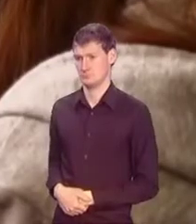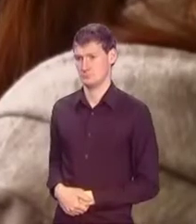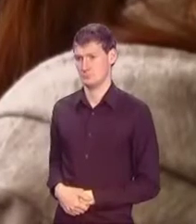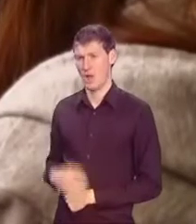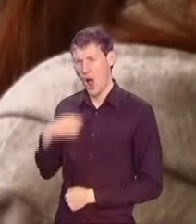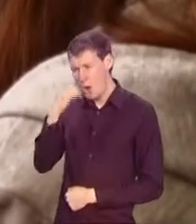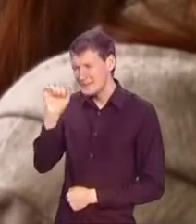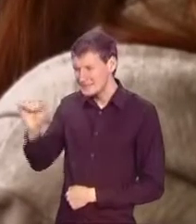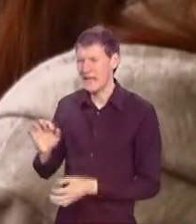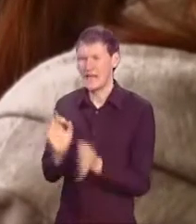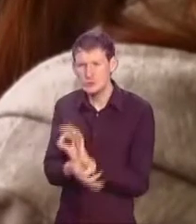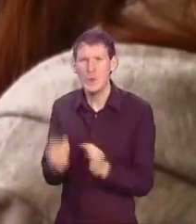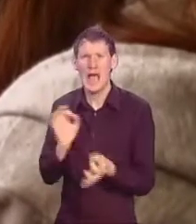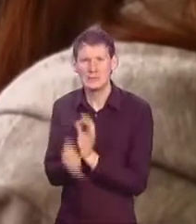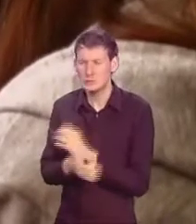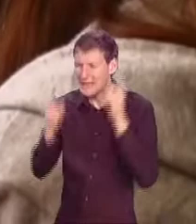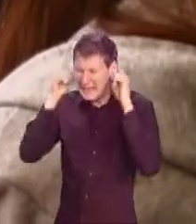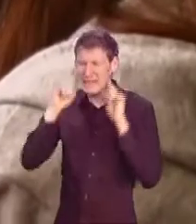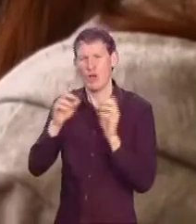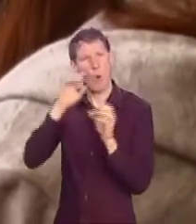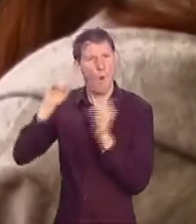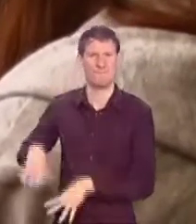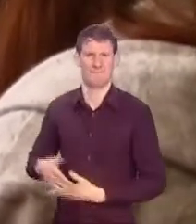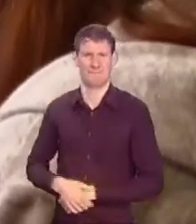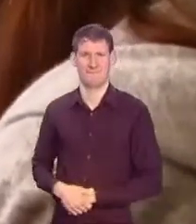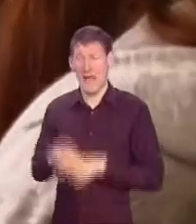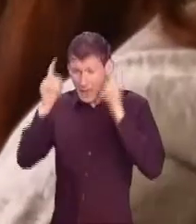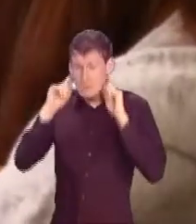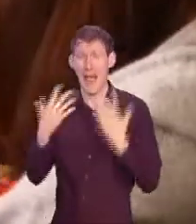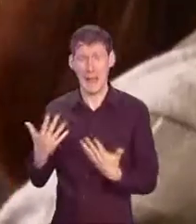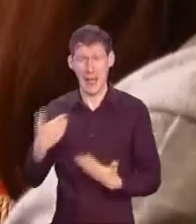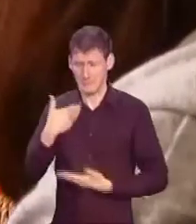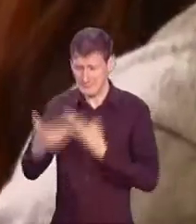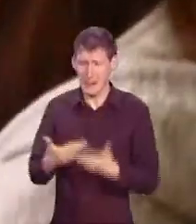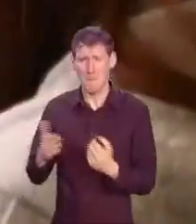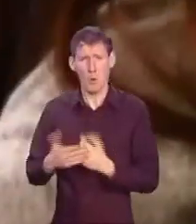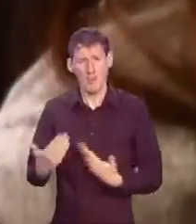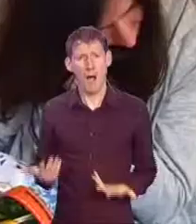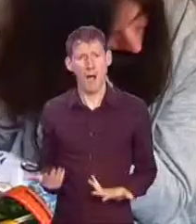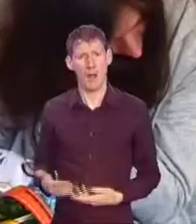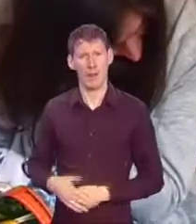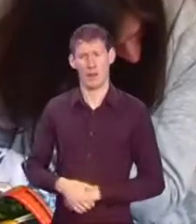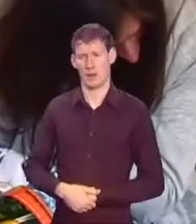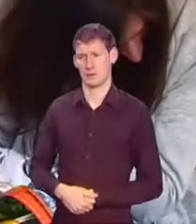You use any excuse not to put your hearing aids in. Put them in now before I say another word.